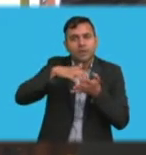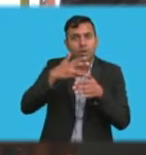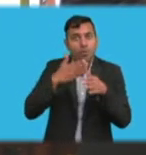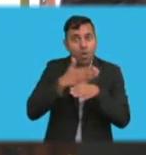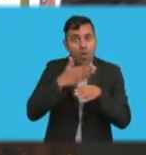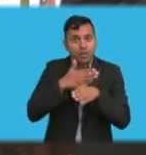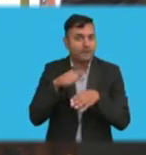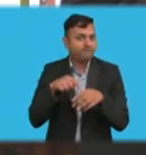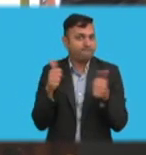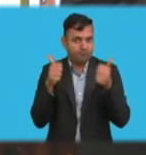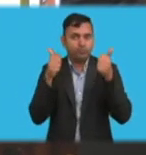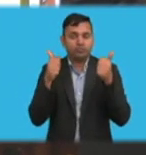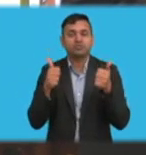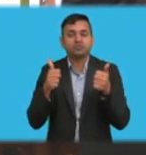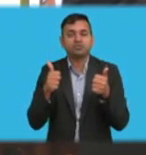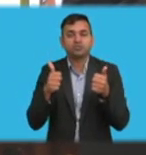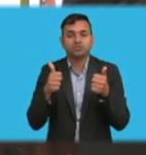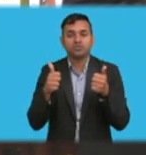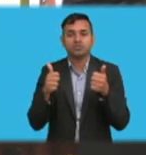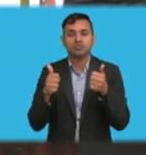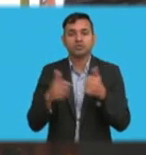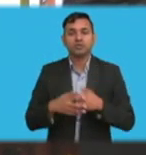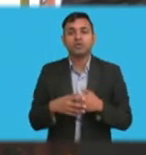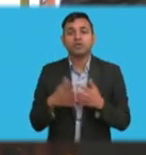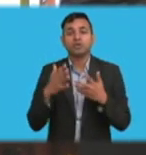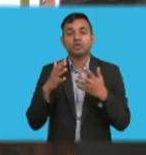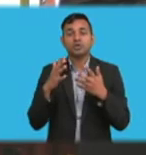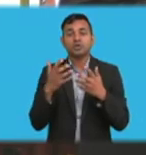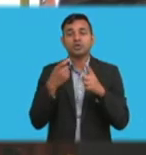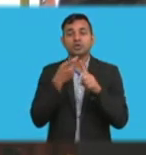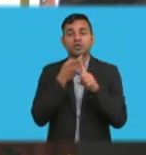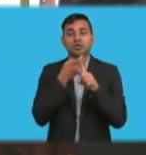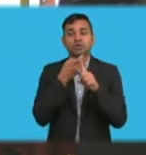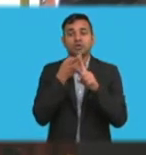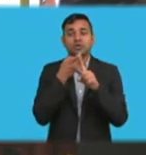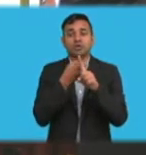Koroviri, 6.5 kilometer of desilting work has been completed.